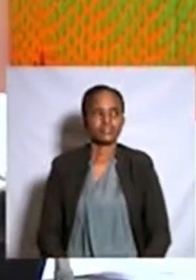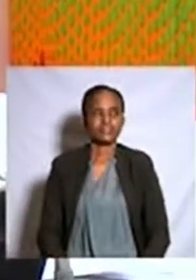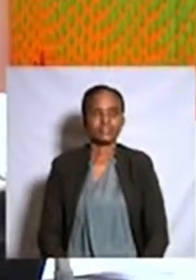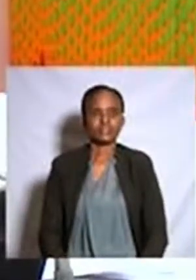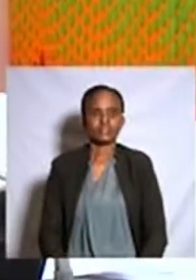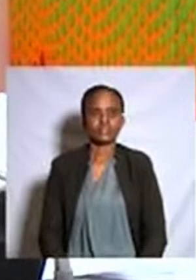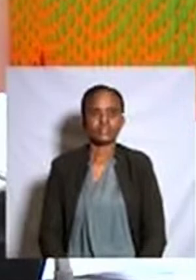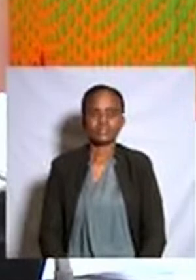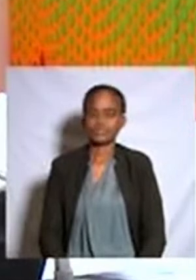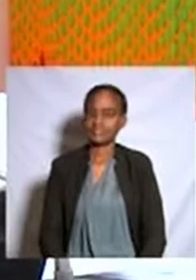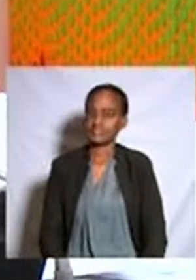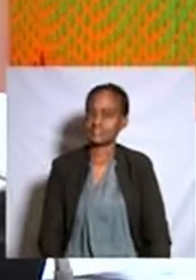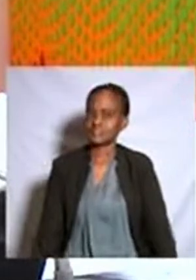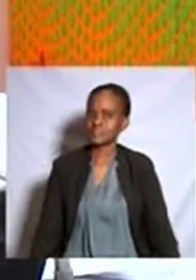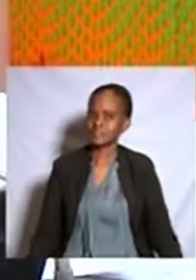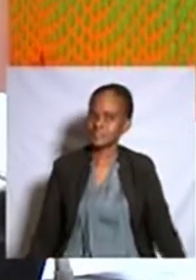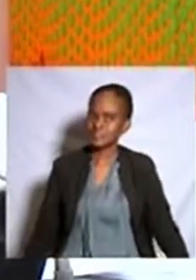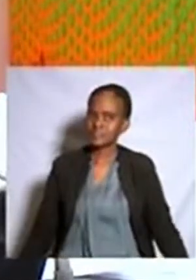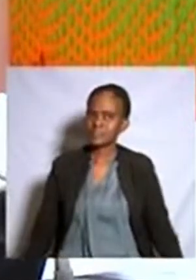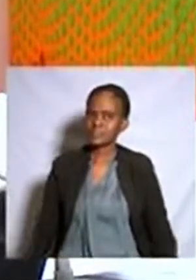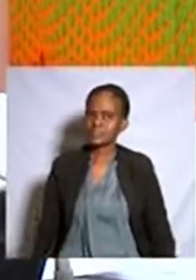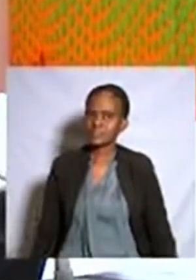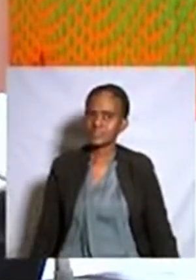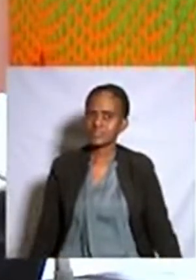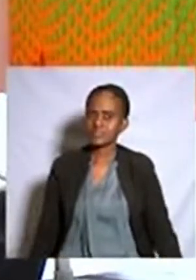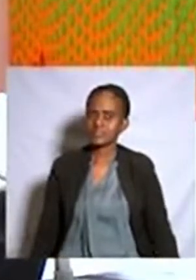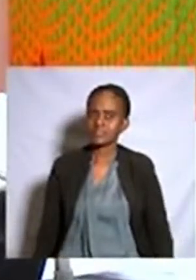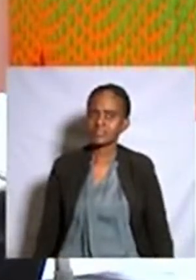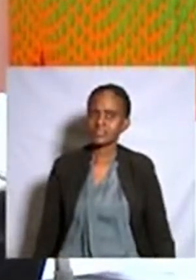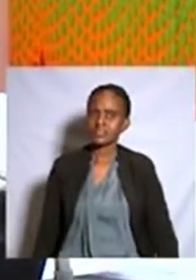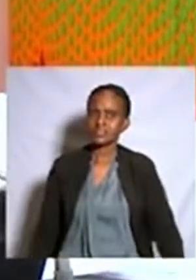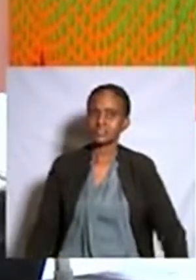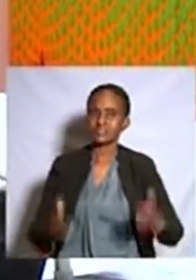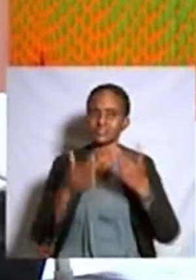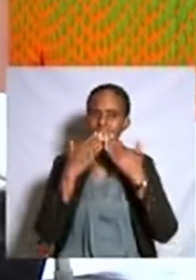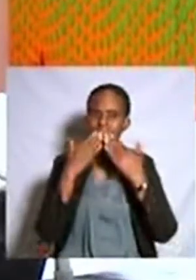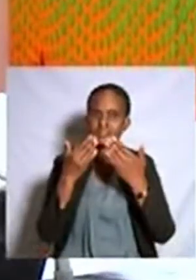Okay, thank you for that response.